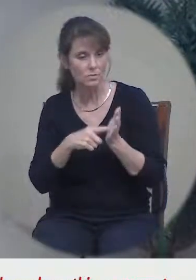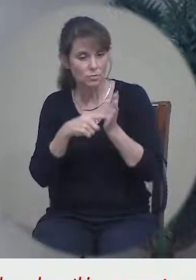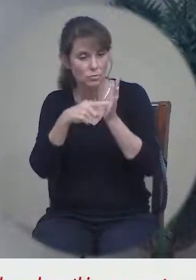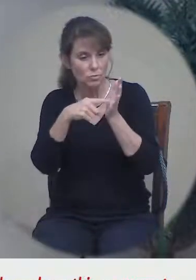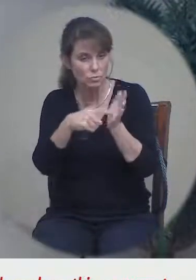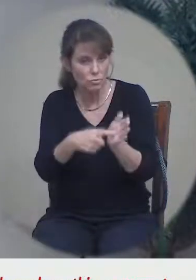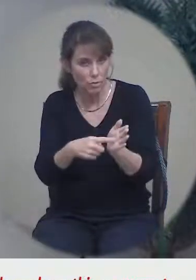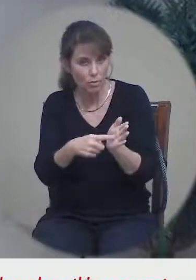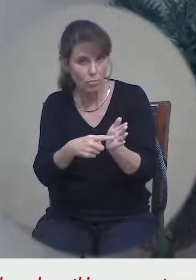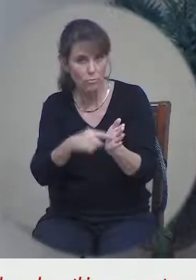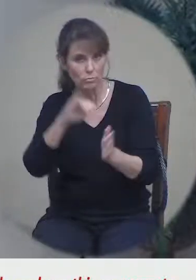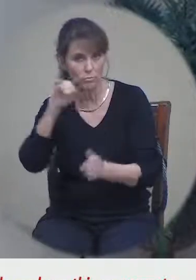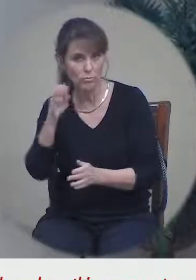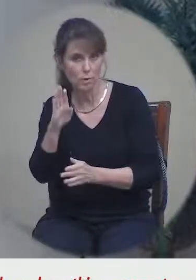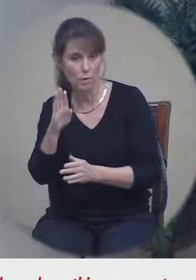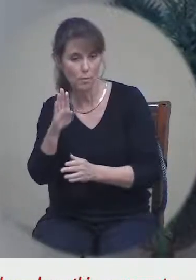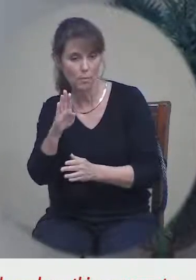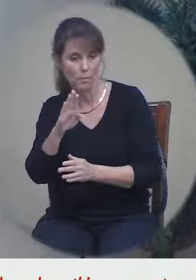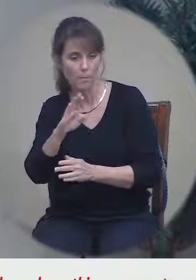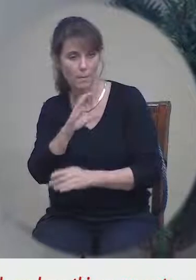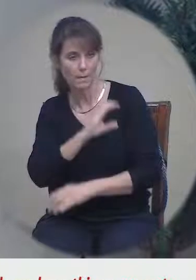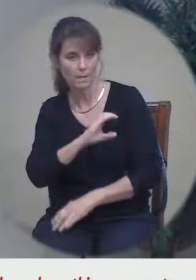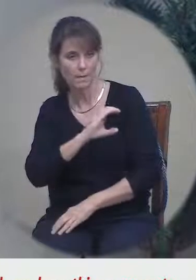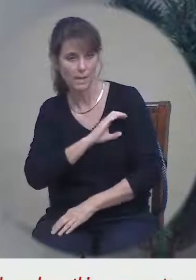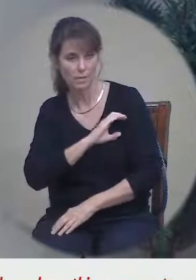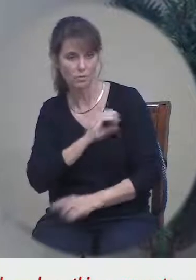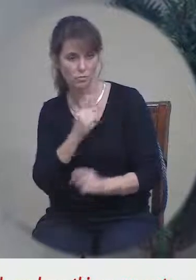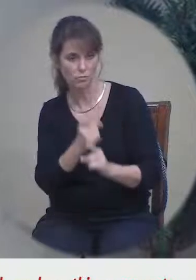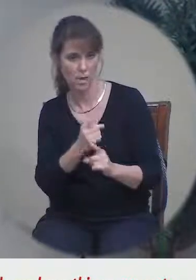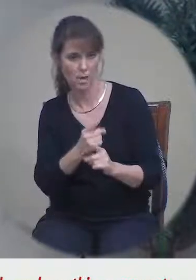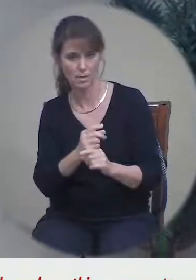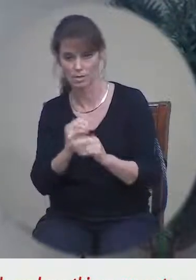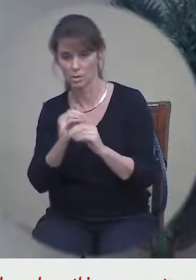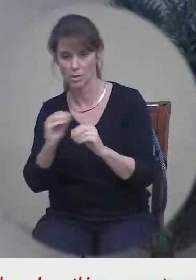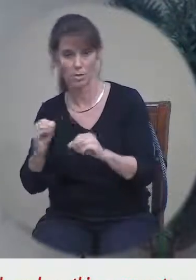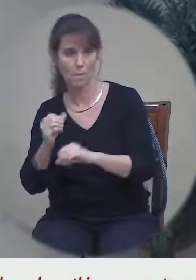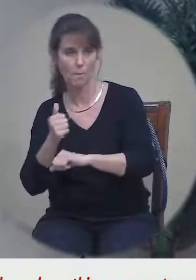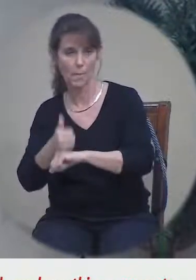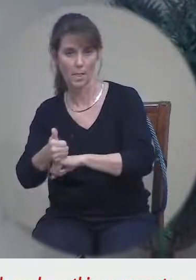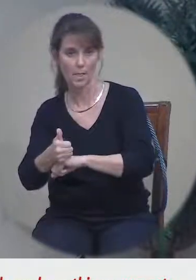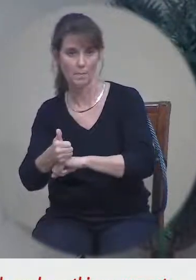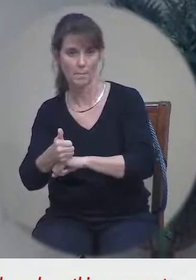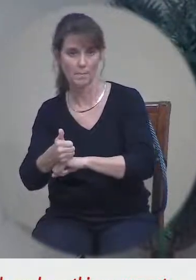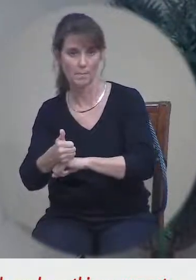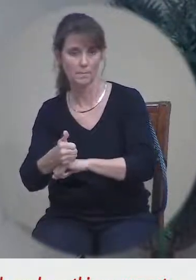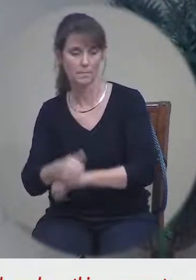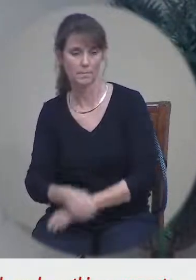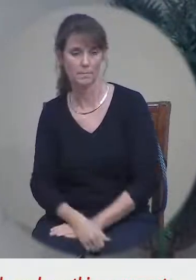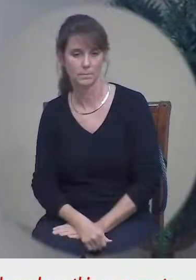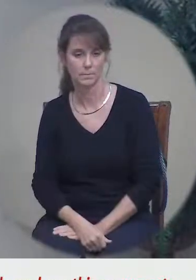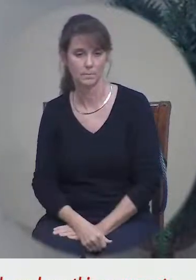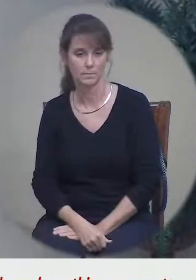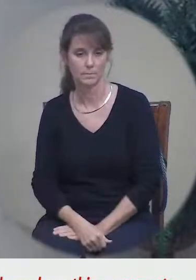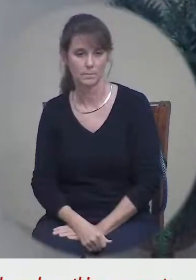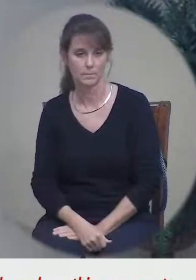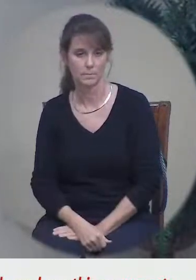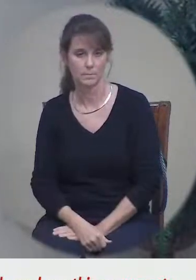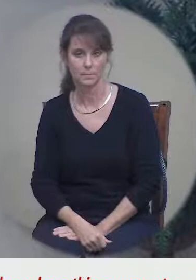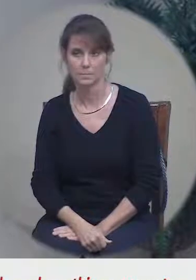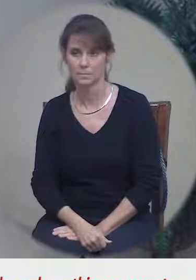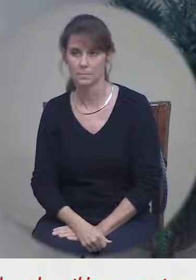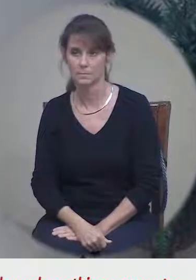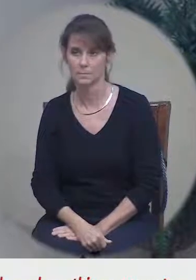his character. This assessment is completely accurate. And hey, Brian, would you care to switch the slide